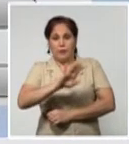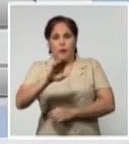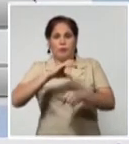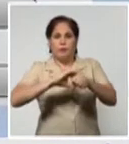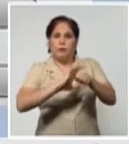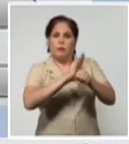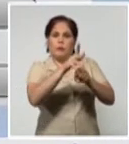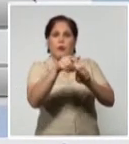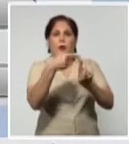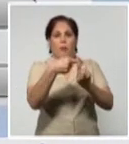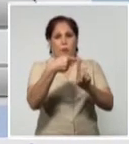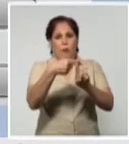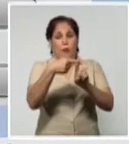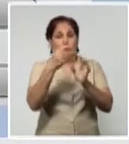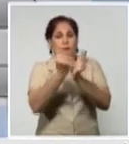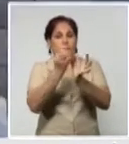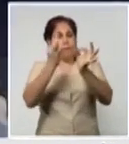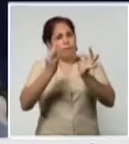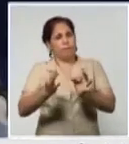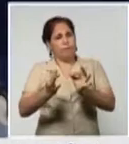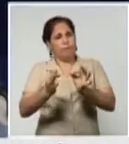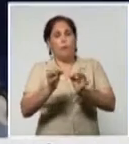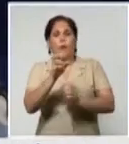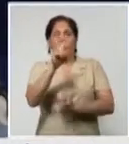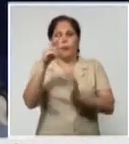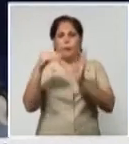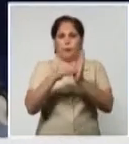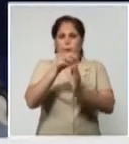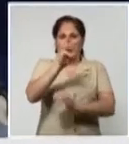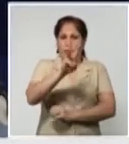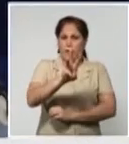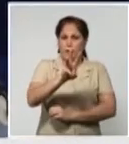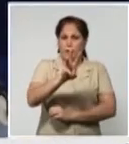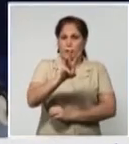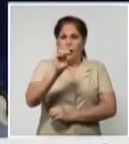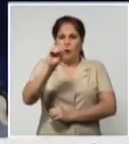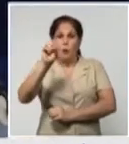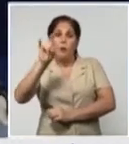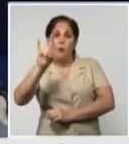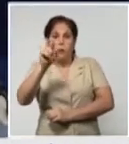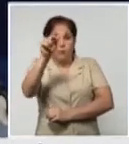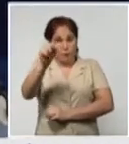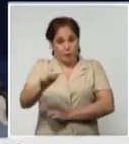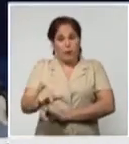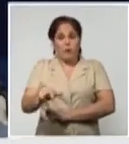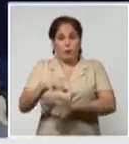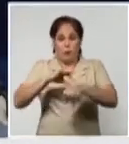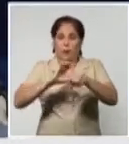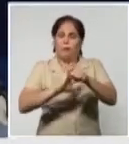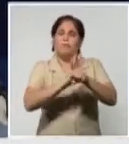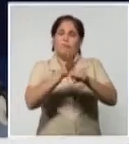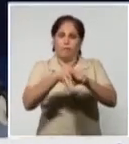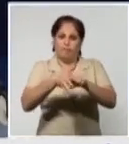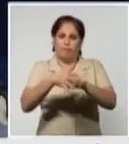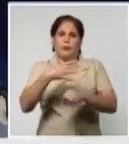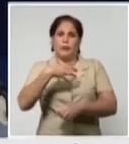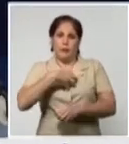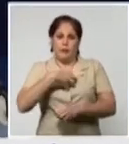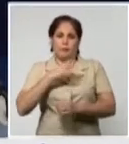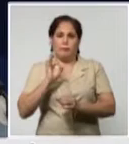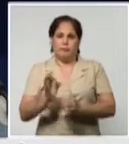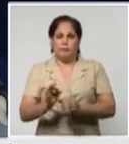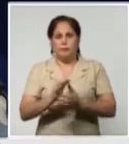2,309 have tested positive, and this represents 1.6% of all the samples